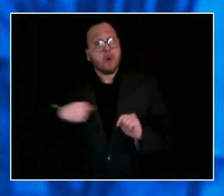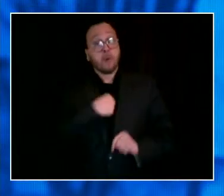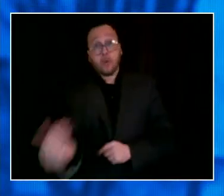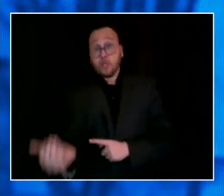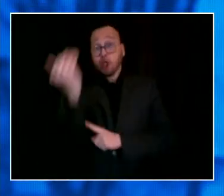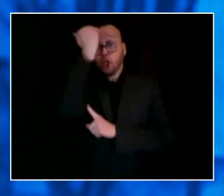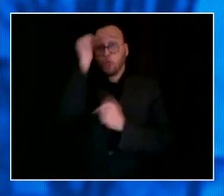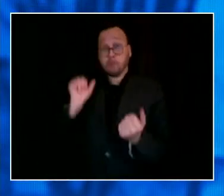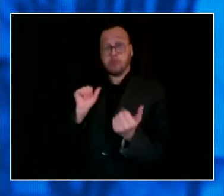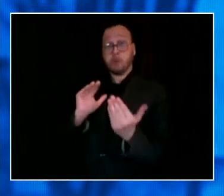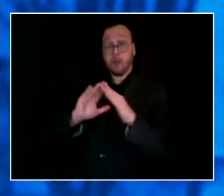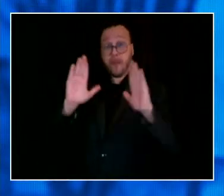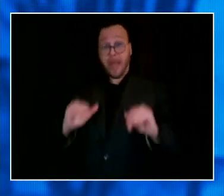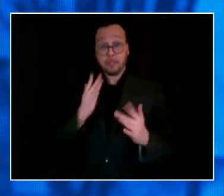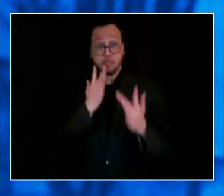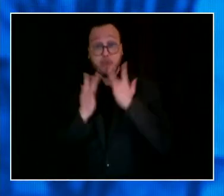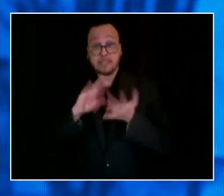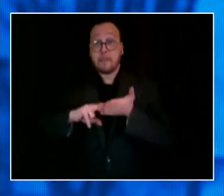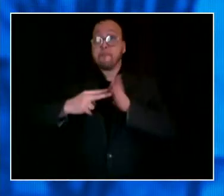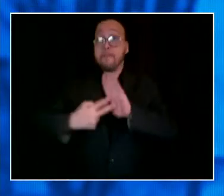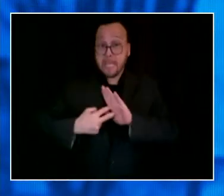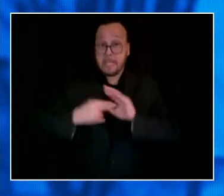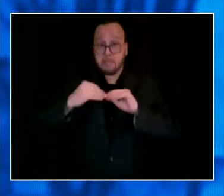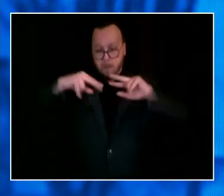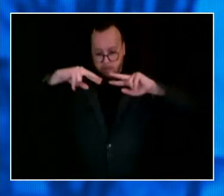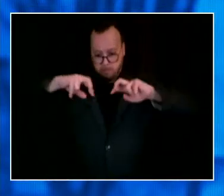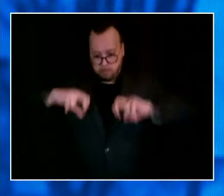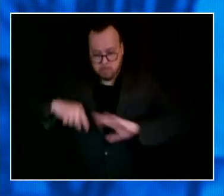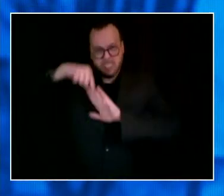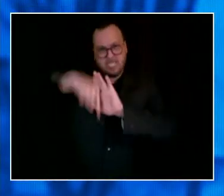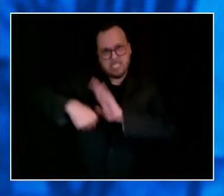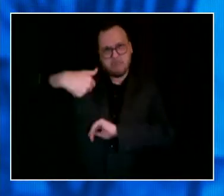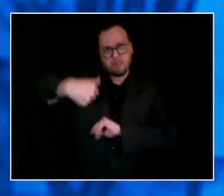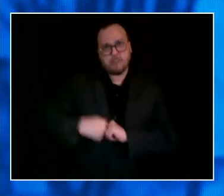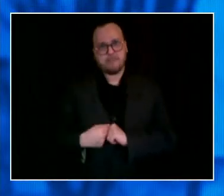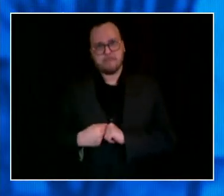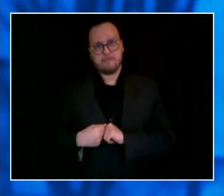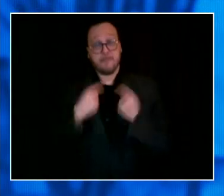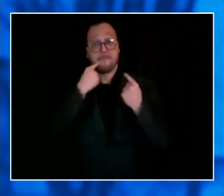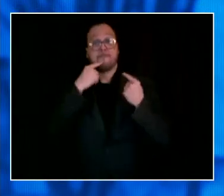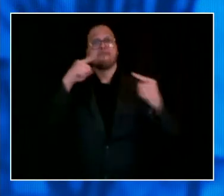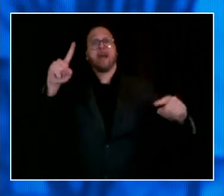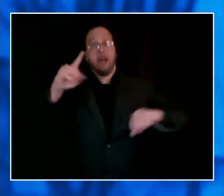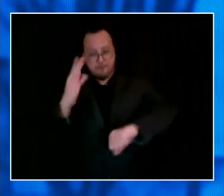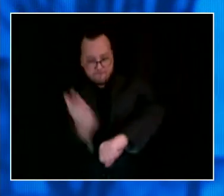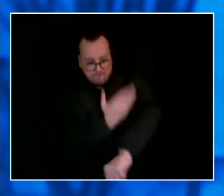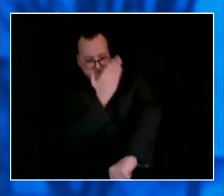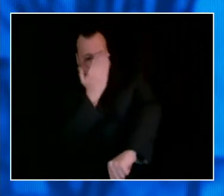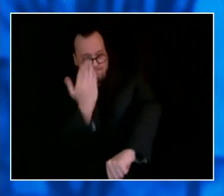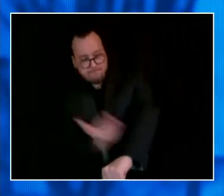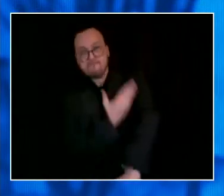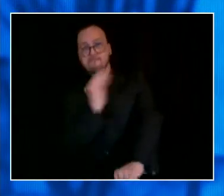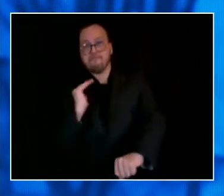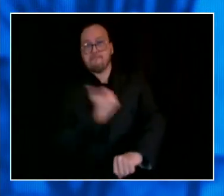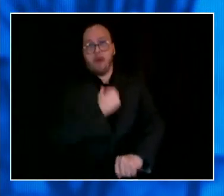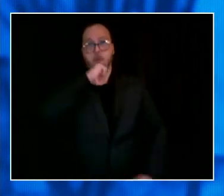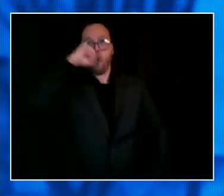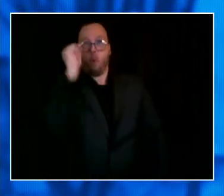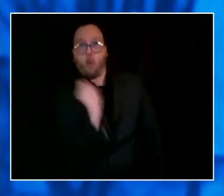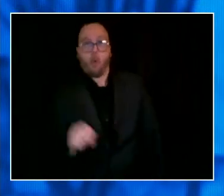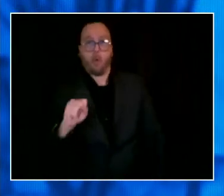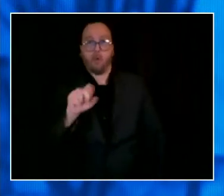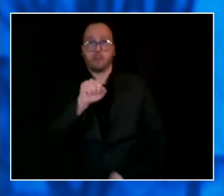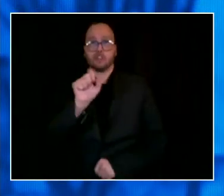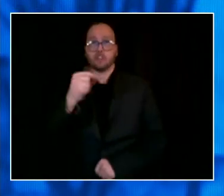our housing crisis meant going deeper and finally revitalizing our outdated zoning code. Thanks